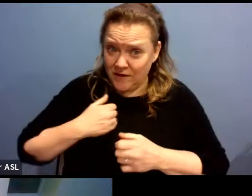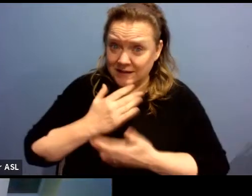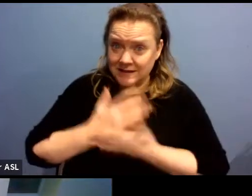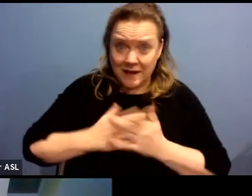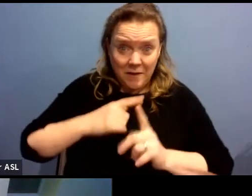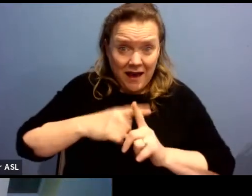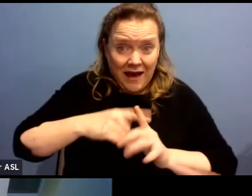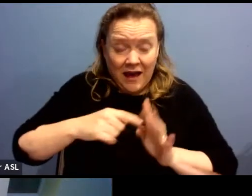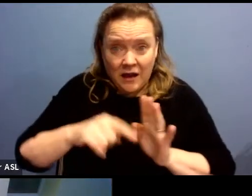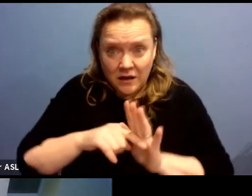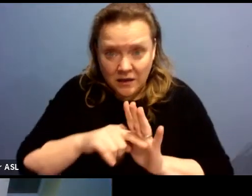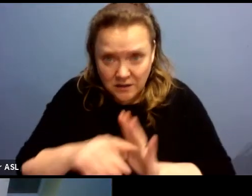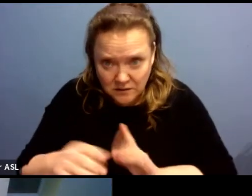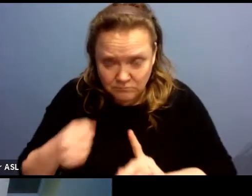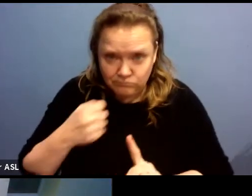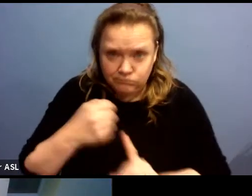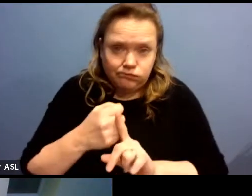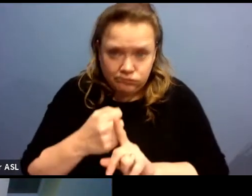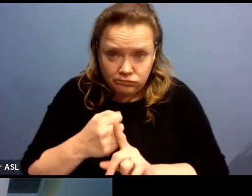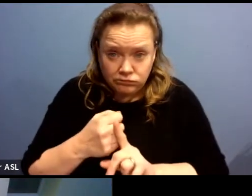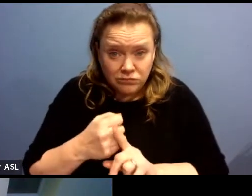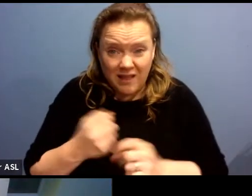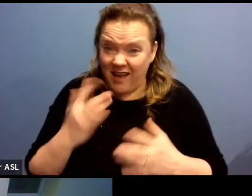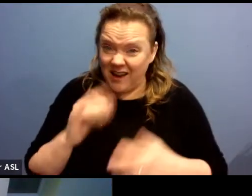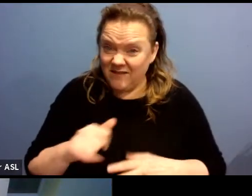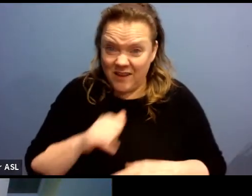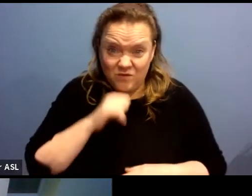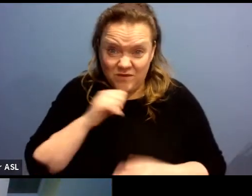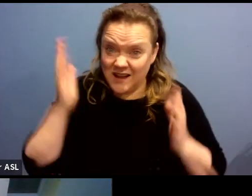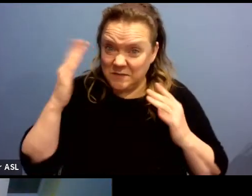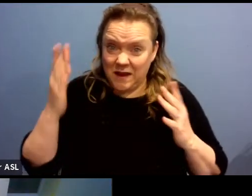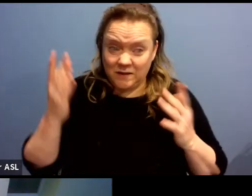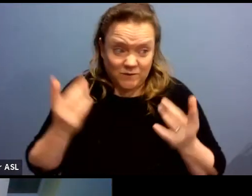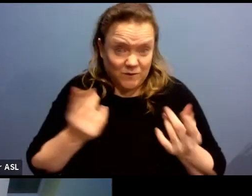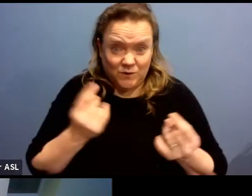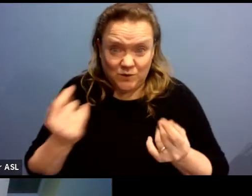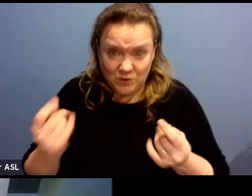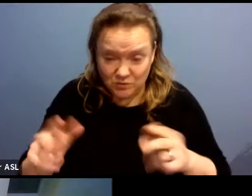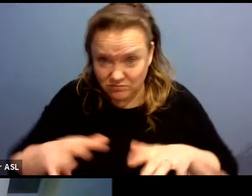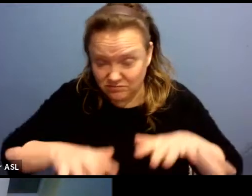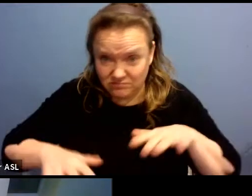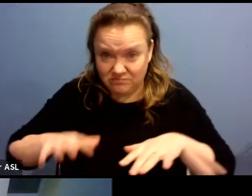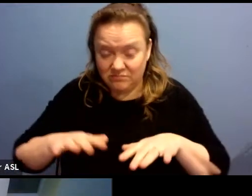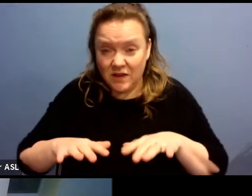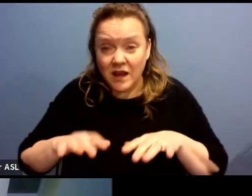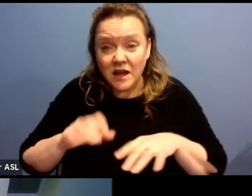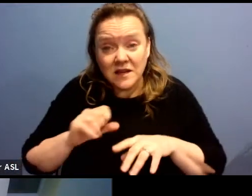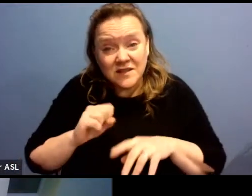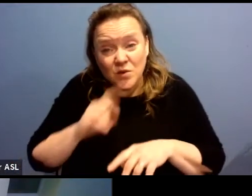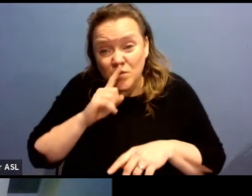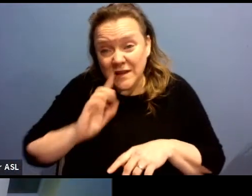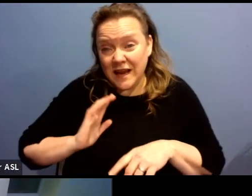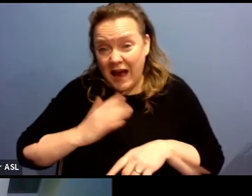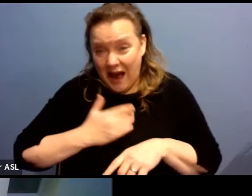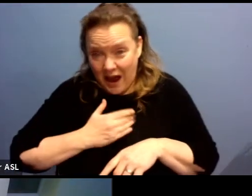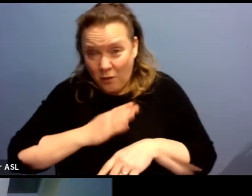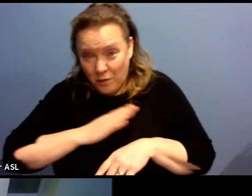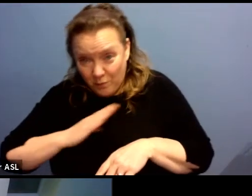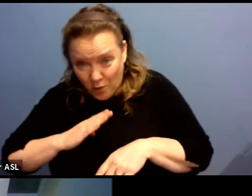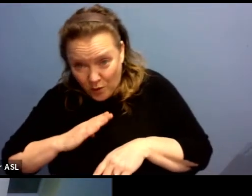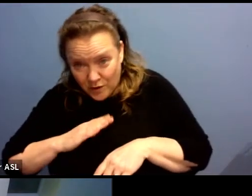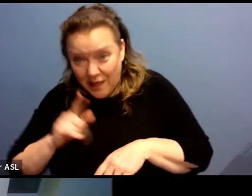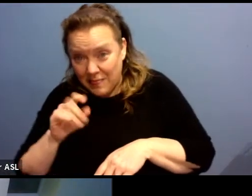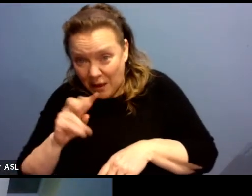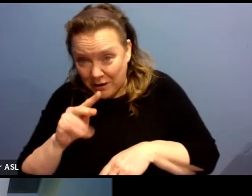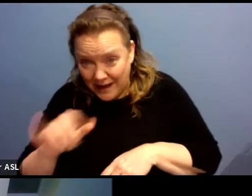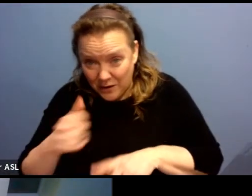have been unexpected, and it has not been lost on Loudoun County, on our board, or on me, how hard the Metro